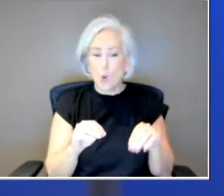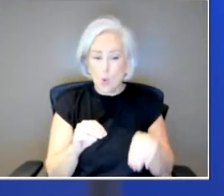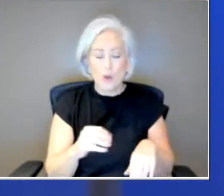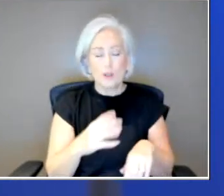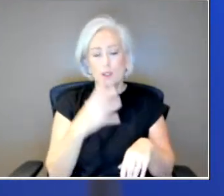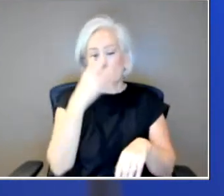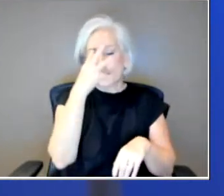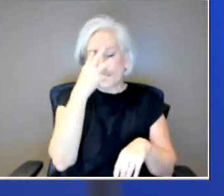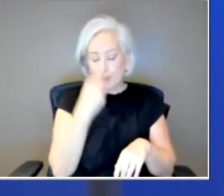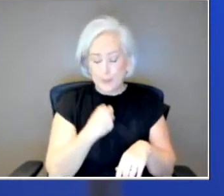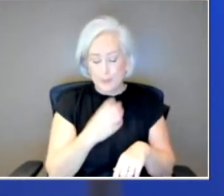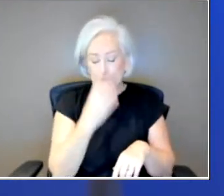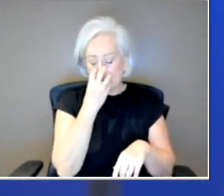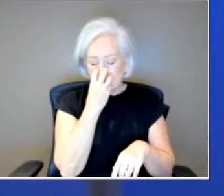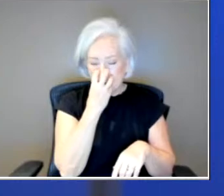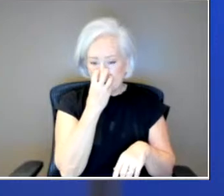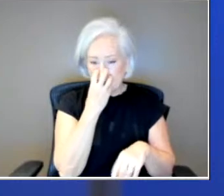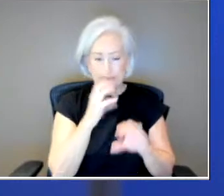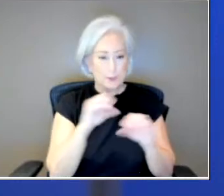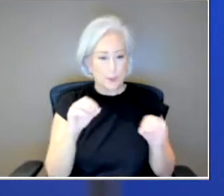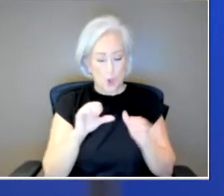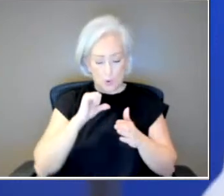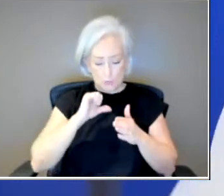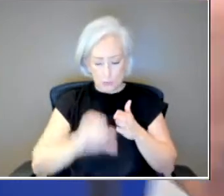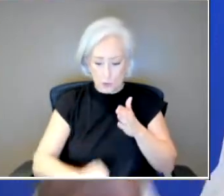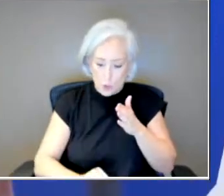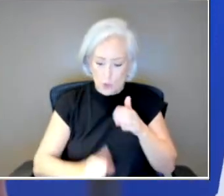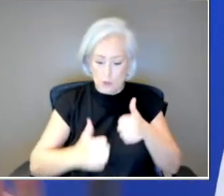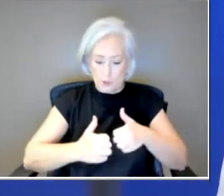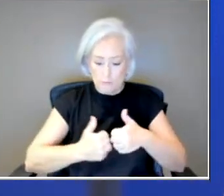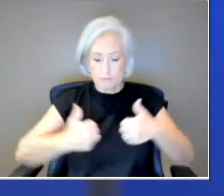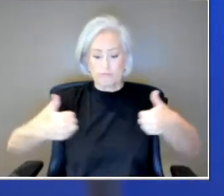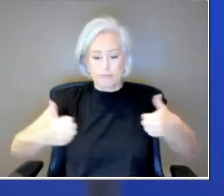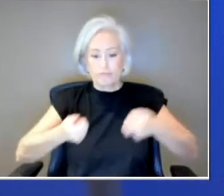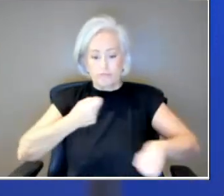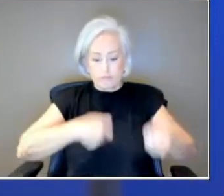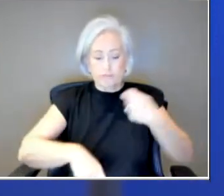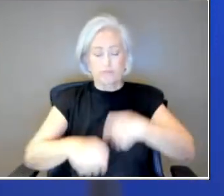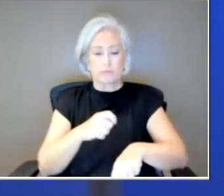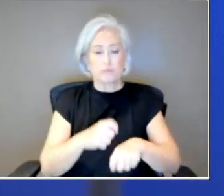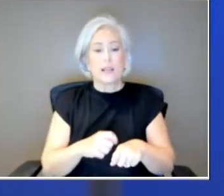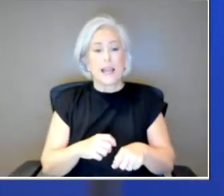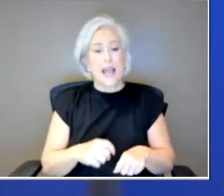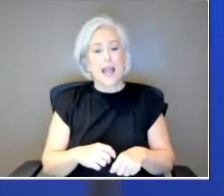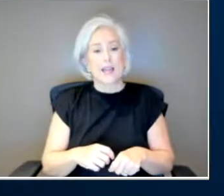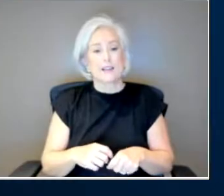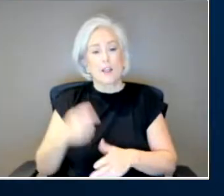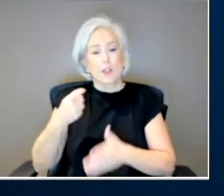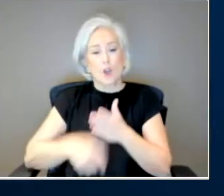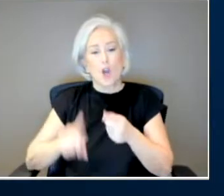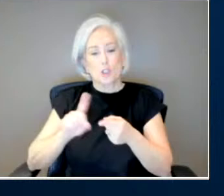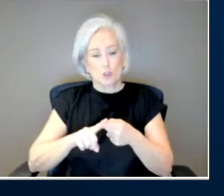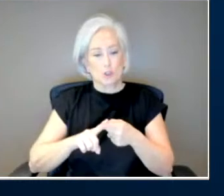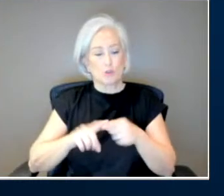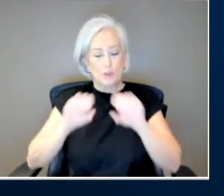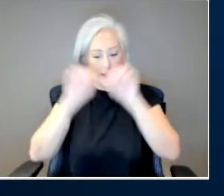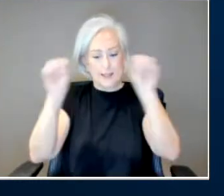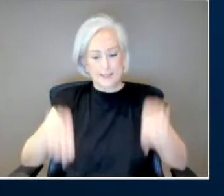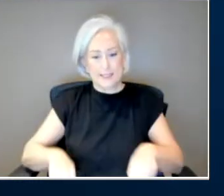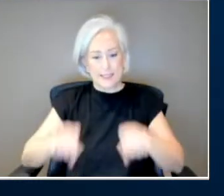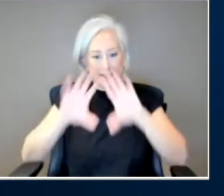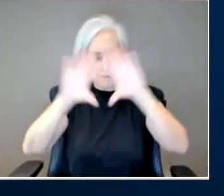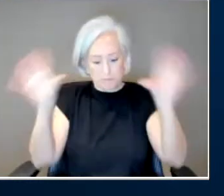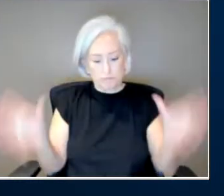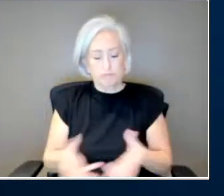like that. But also cost to the hospital system and cost to the greater medical system is a lot less. Sharon asks, can this procedure